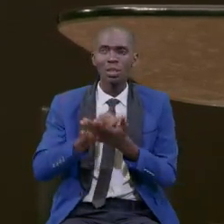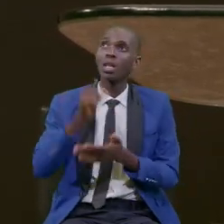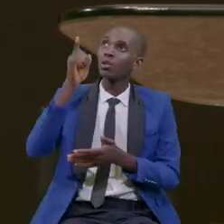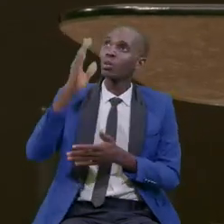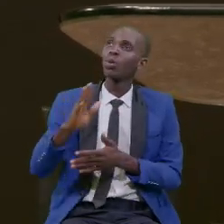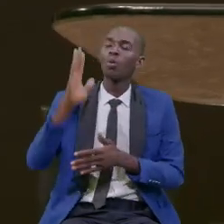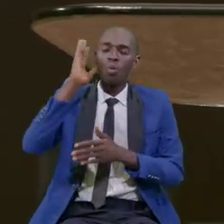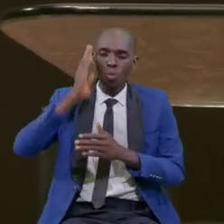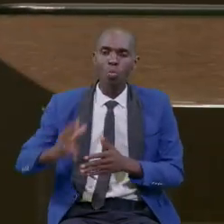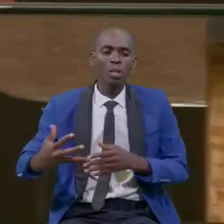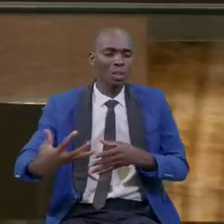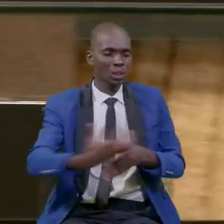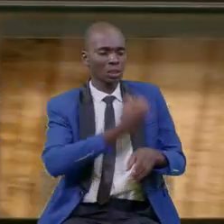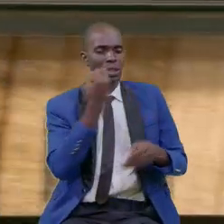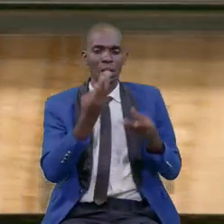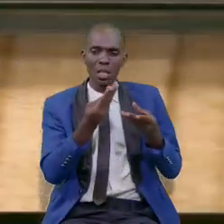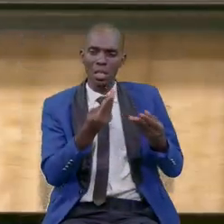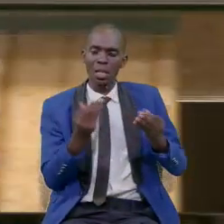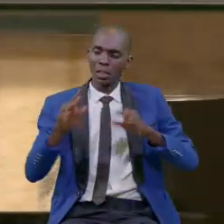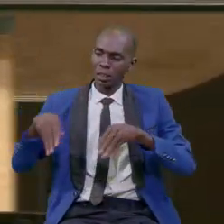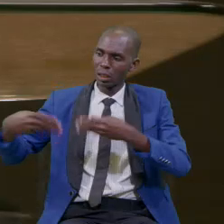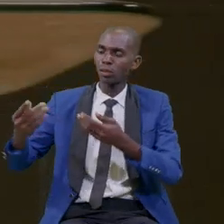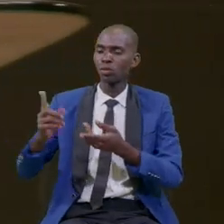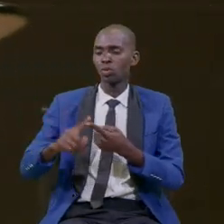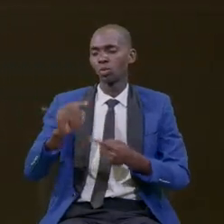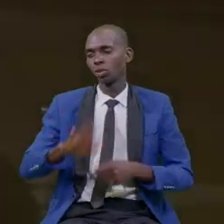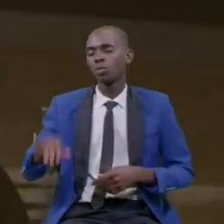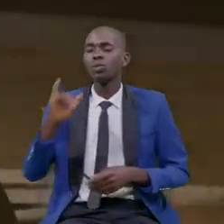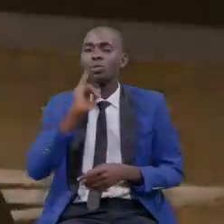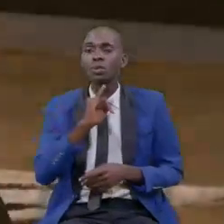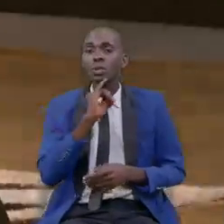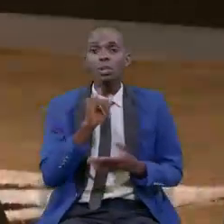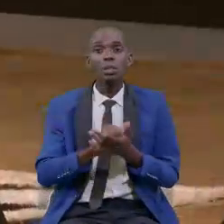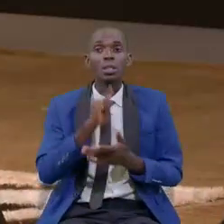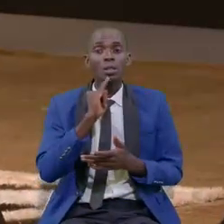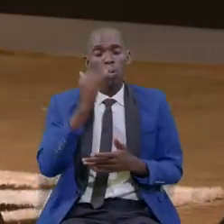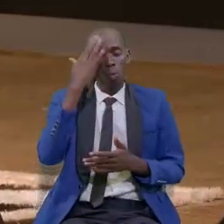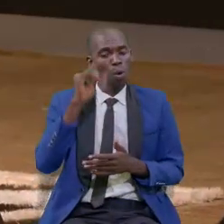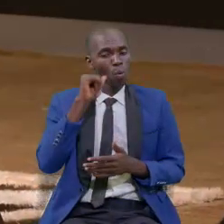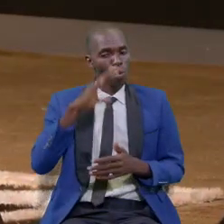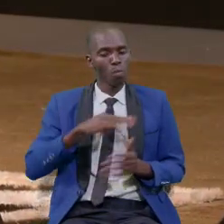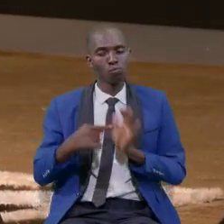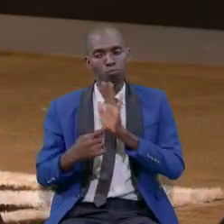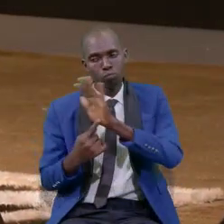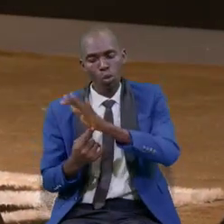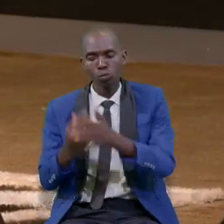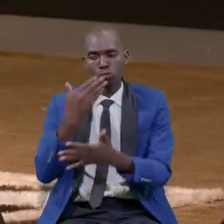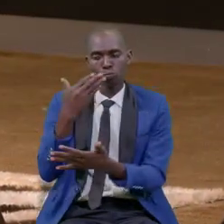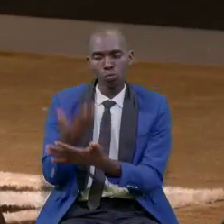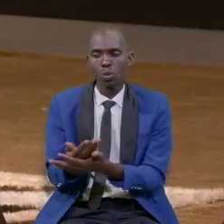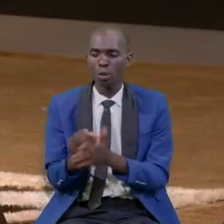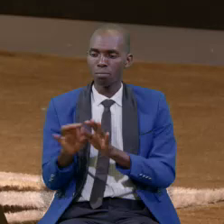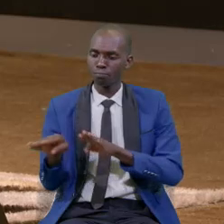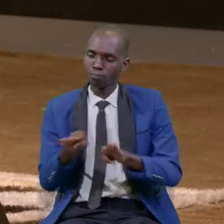the children of Israel. So the kindness was on the basis of that faith. And that's